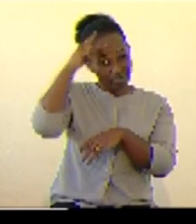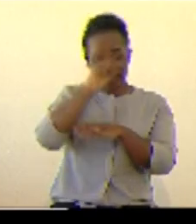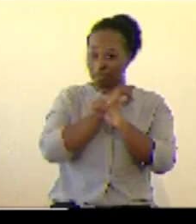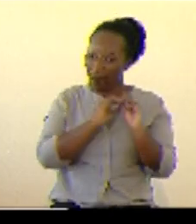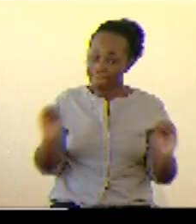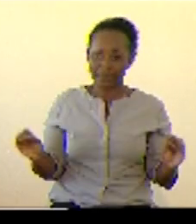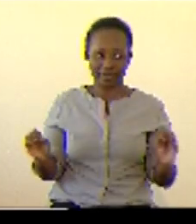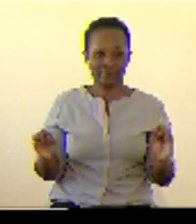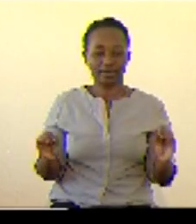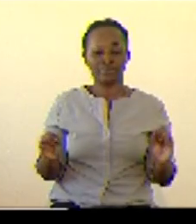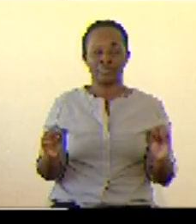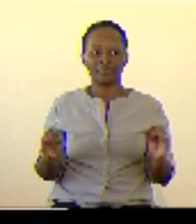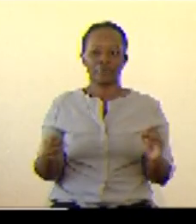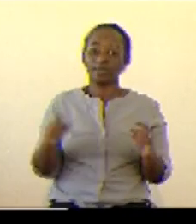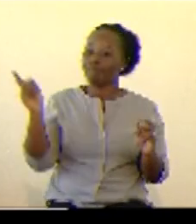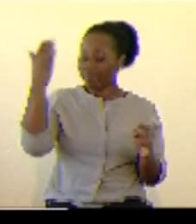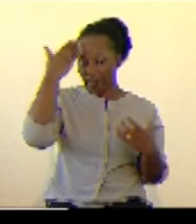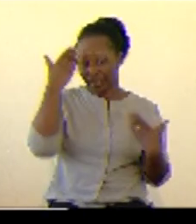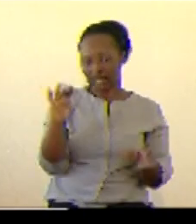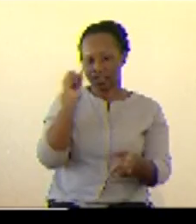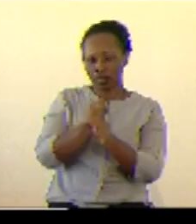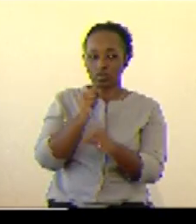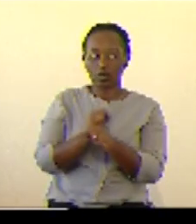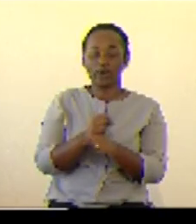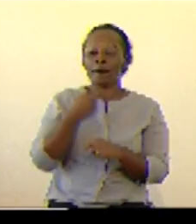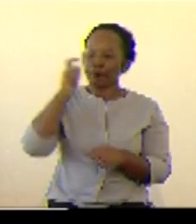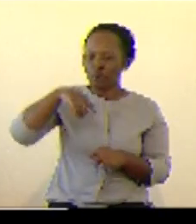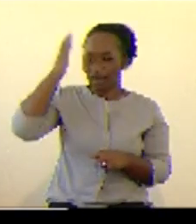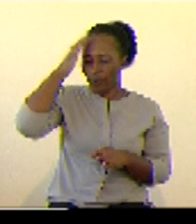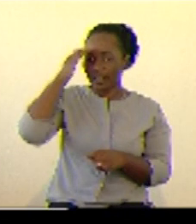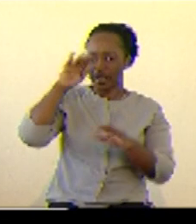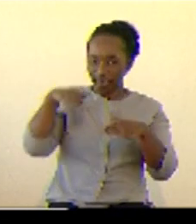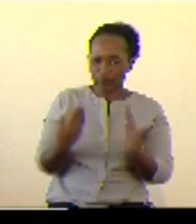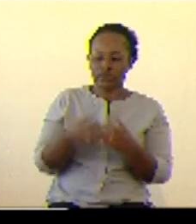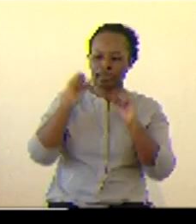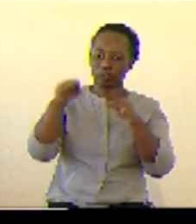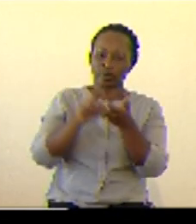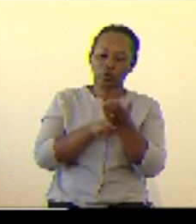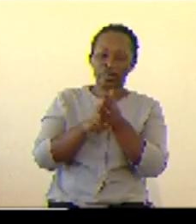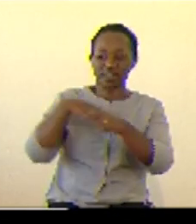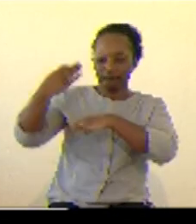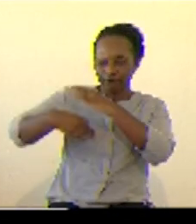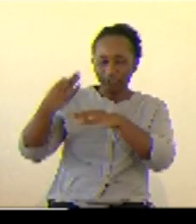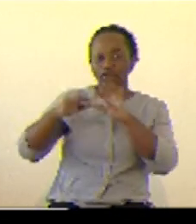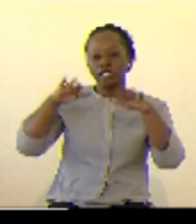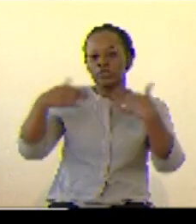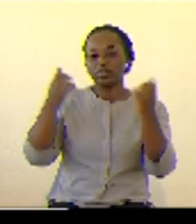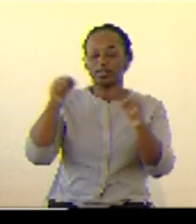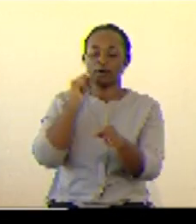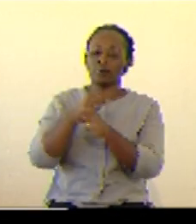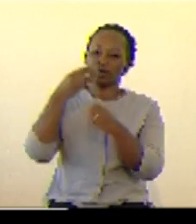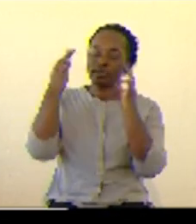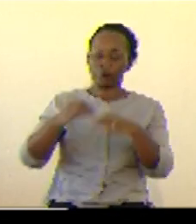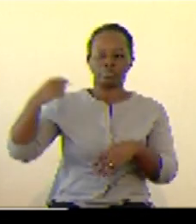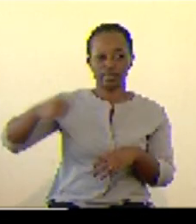how to produce quality products. Next, they know how to use the given machines. They know how to operate them. Otherwise, you